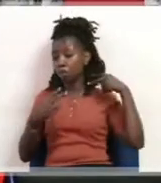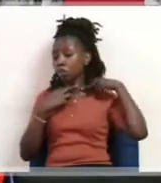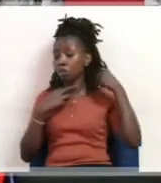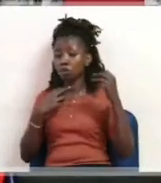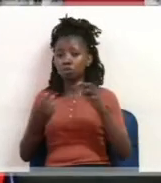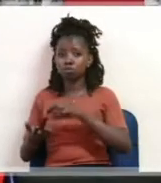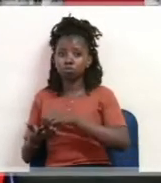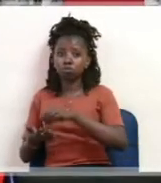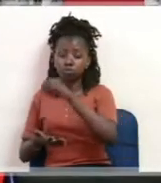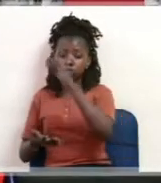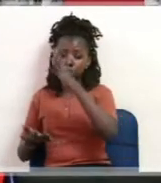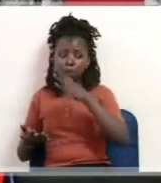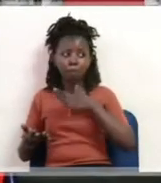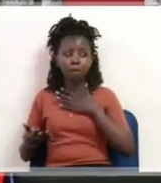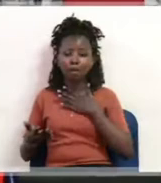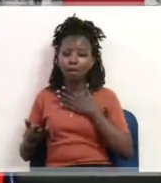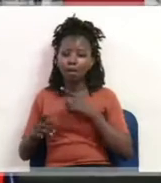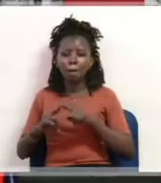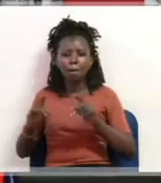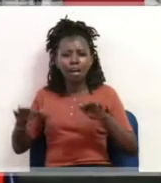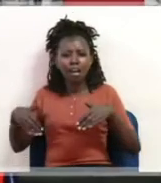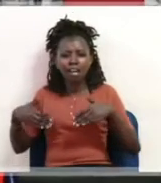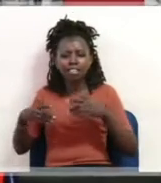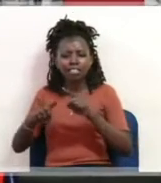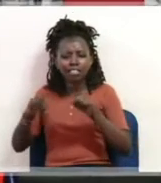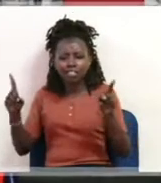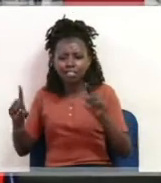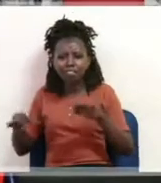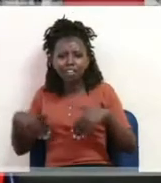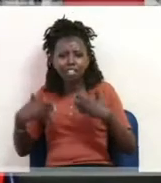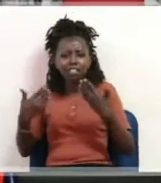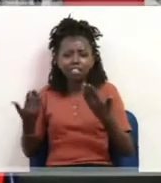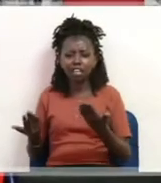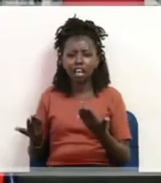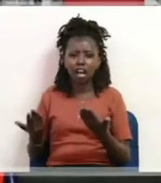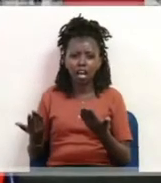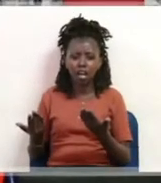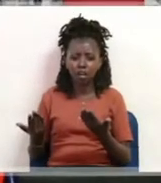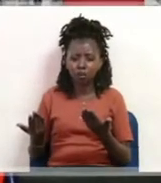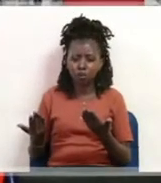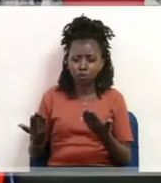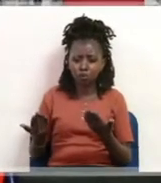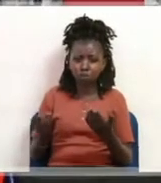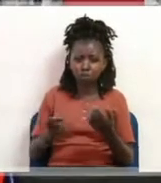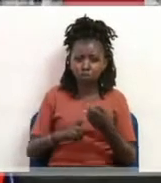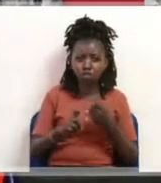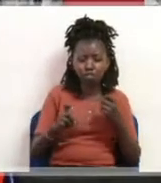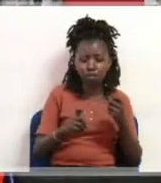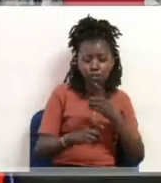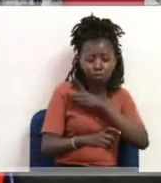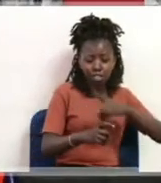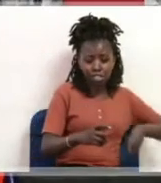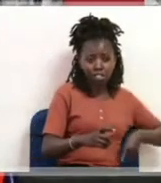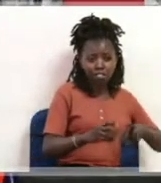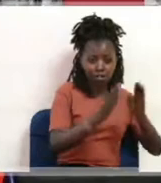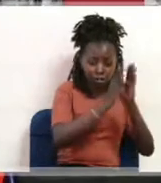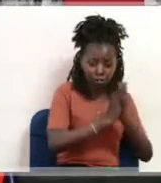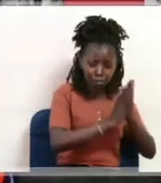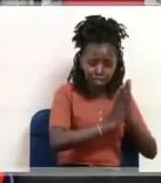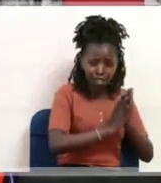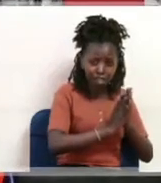poem. But how different is this form of the words from David as he prayed? Hear my cry, O